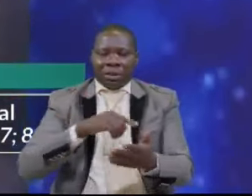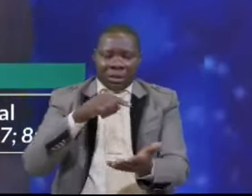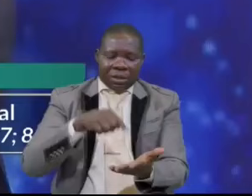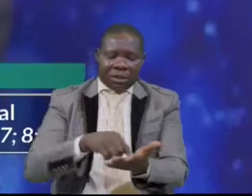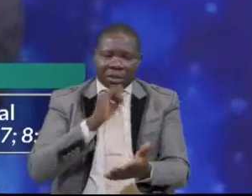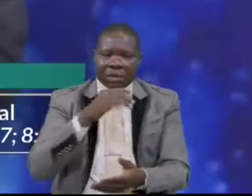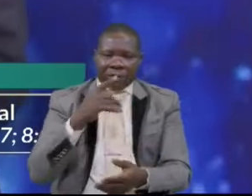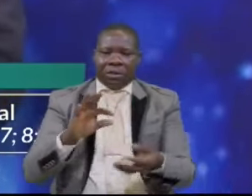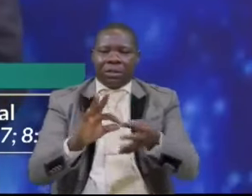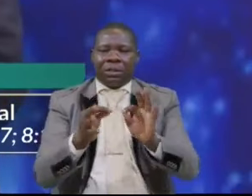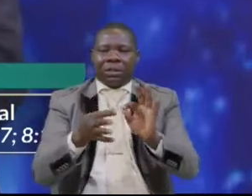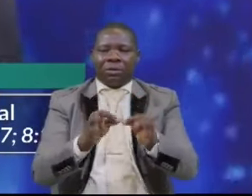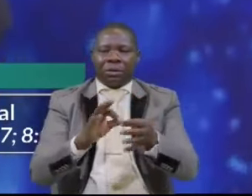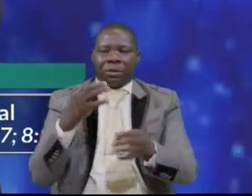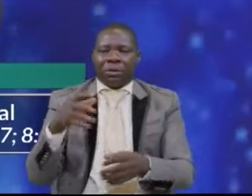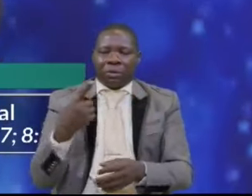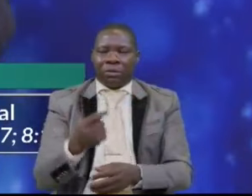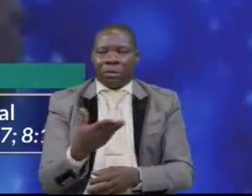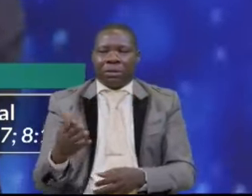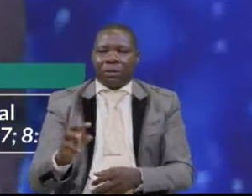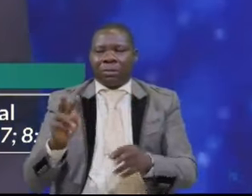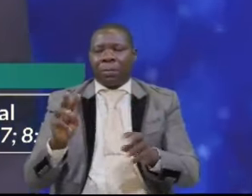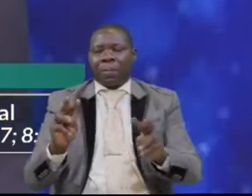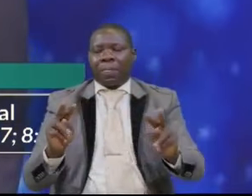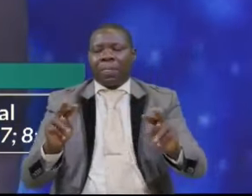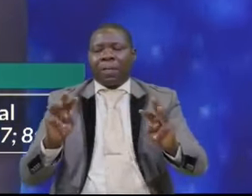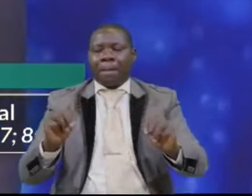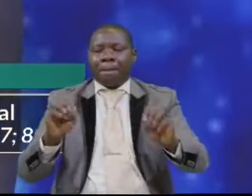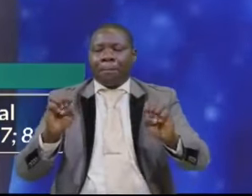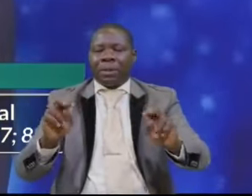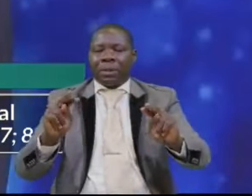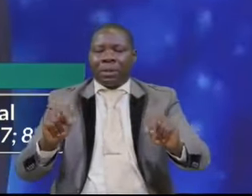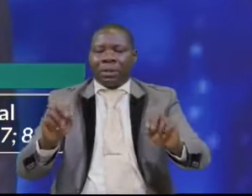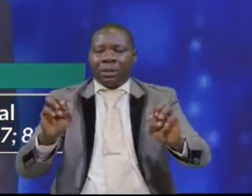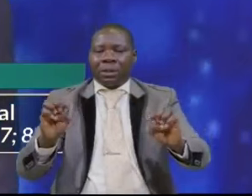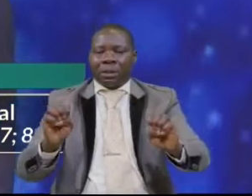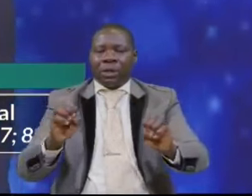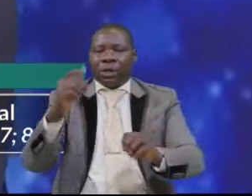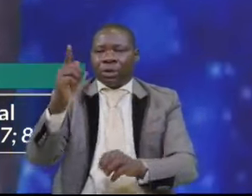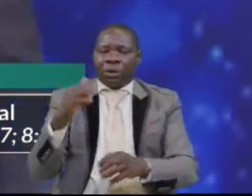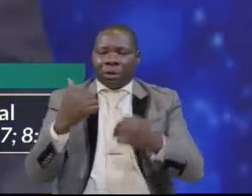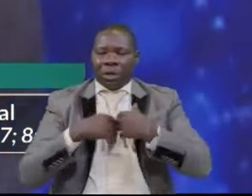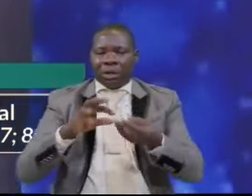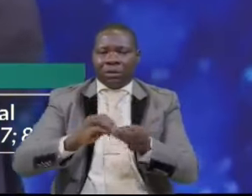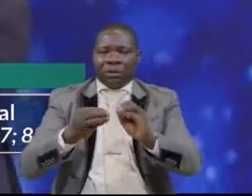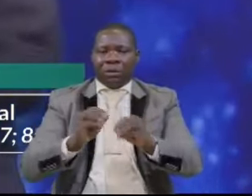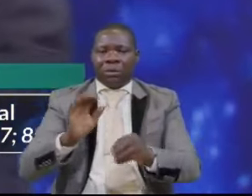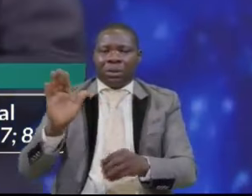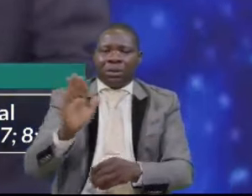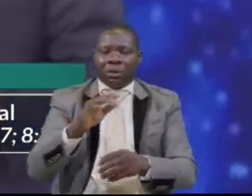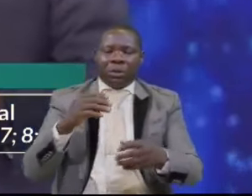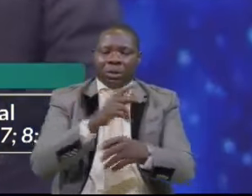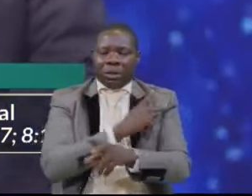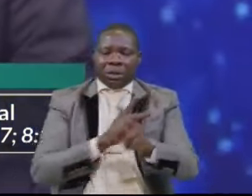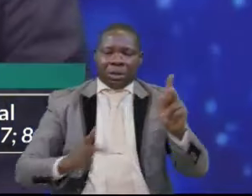interpretation of the thing. Many God has numbered thy kingdom I finished it. How could